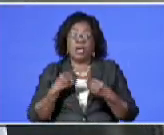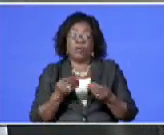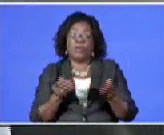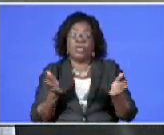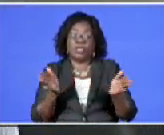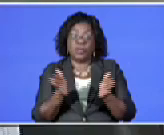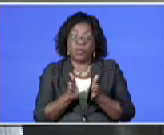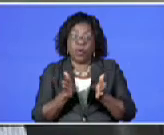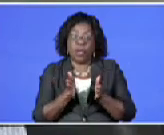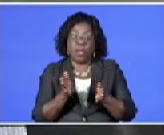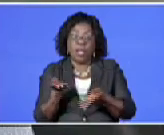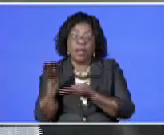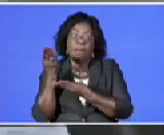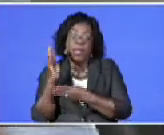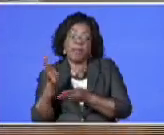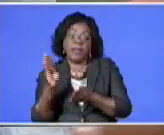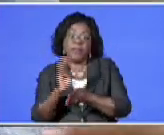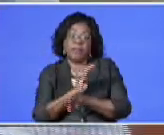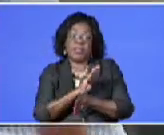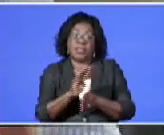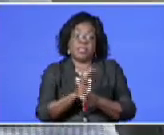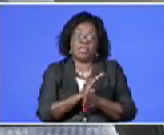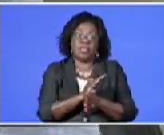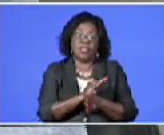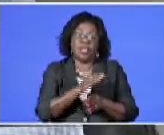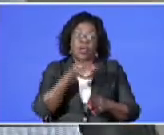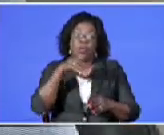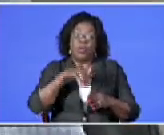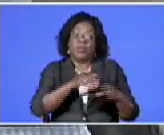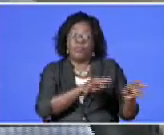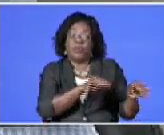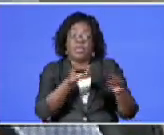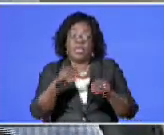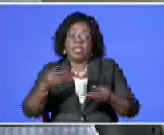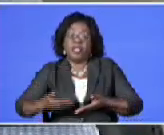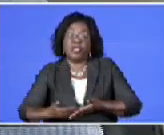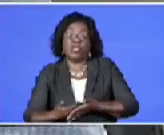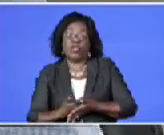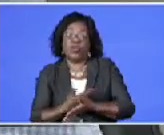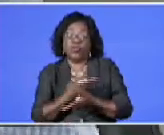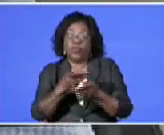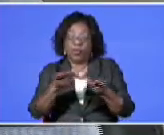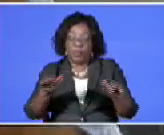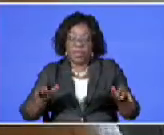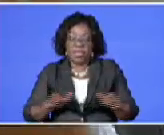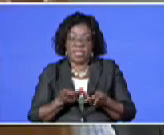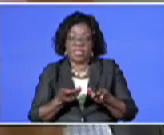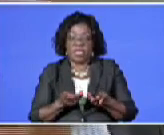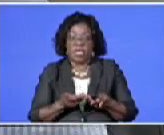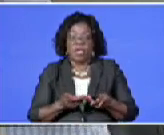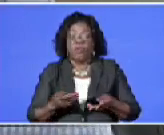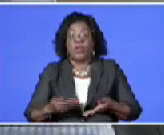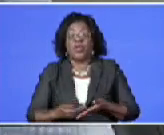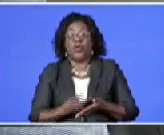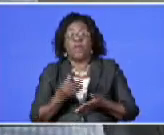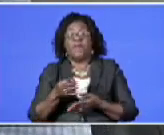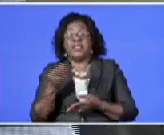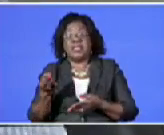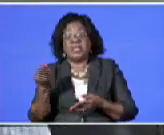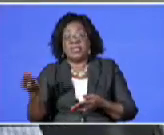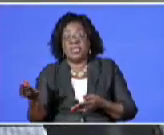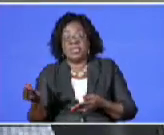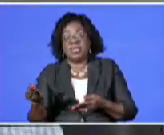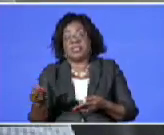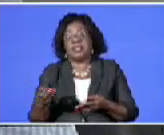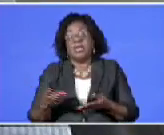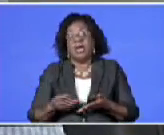small Bahamian businesses transition into this brand new space, provided with brand new facilities, supported by an awesome